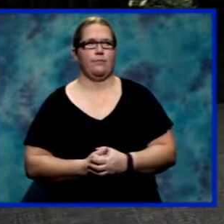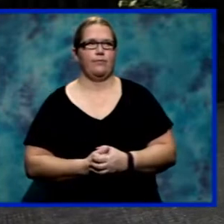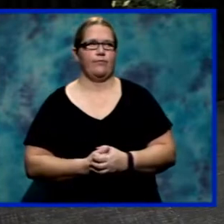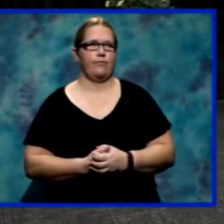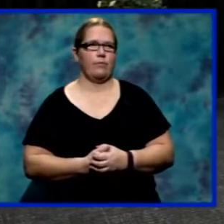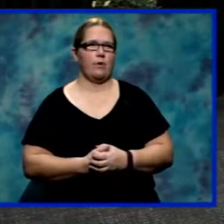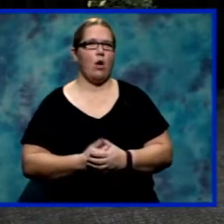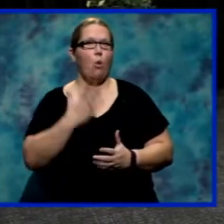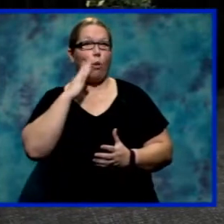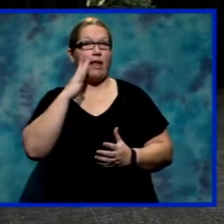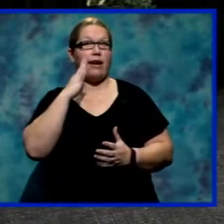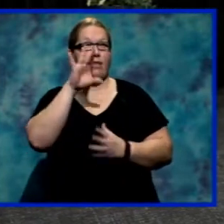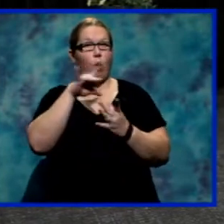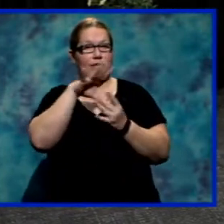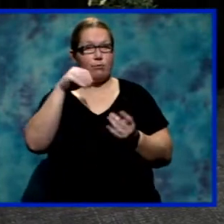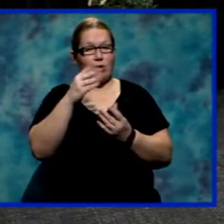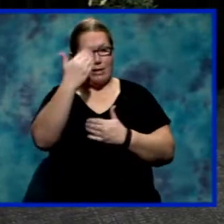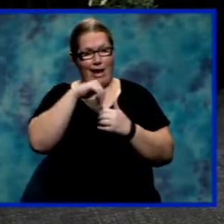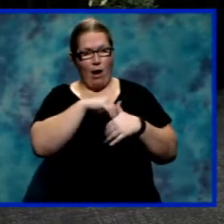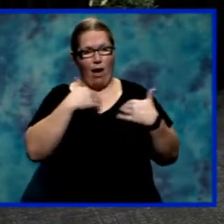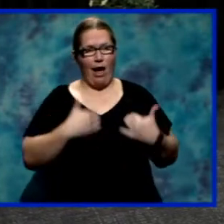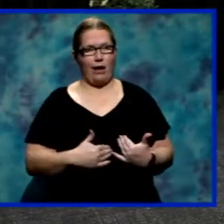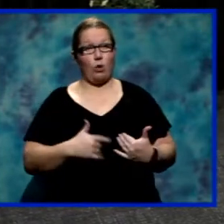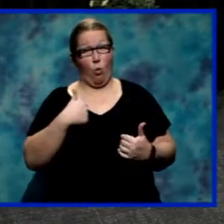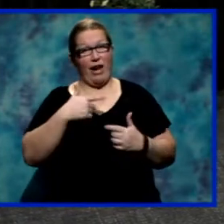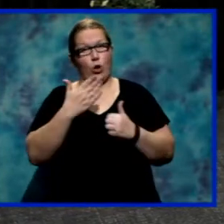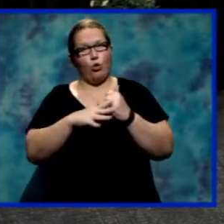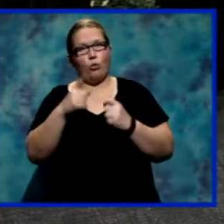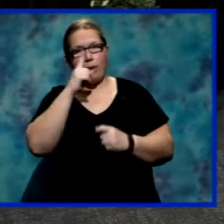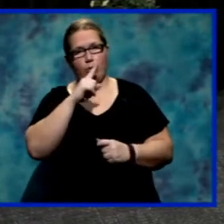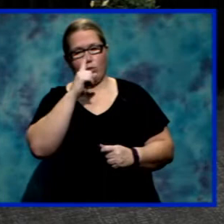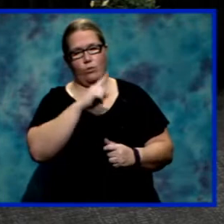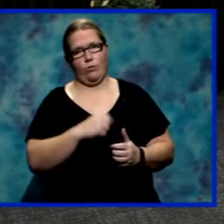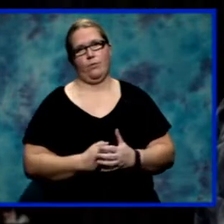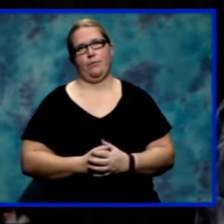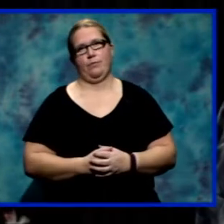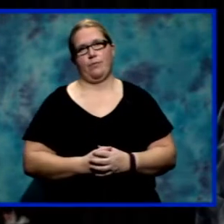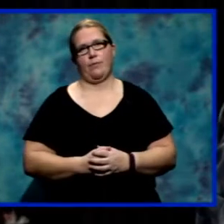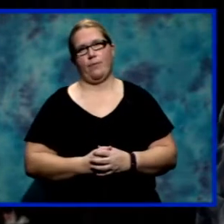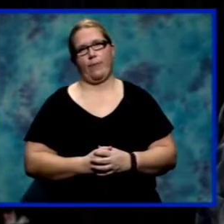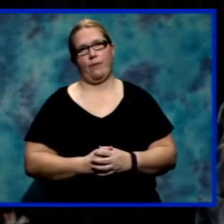we are new people. And things that used to become things that were once a burden become a joy.